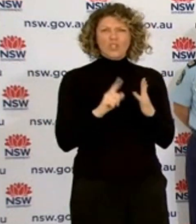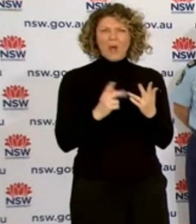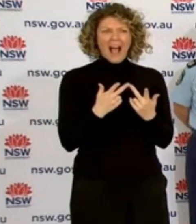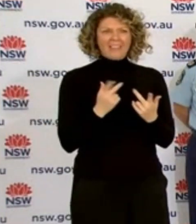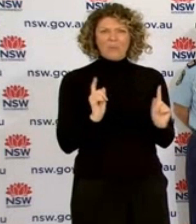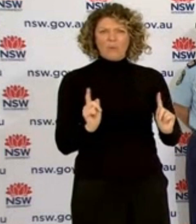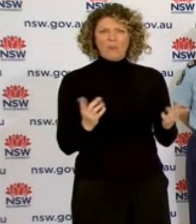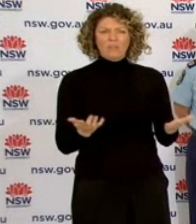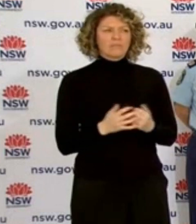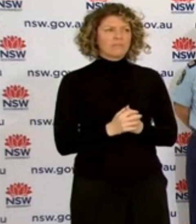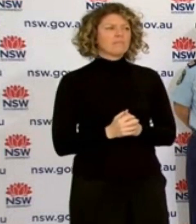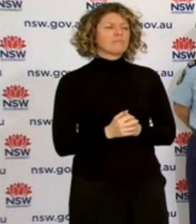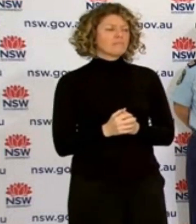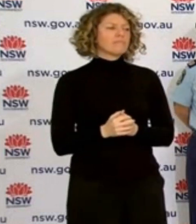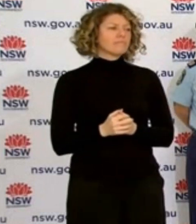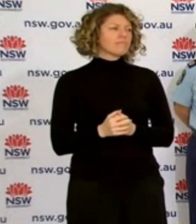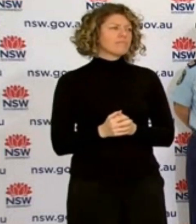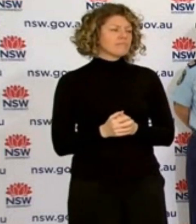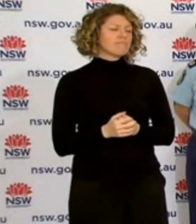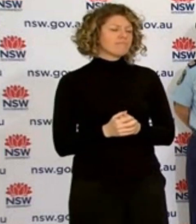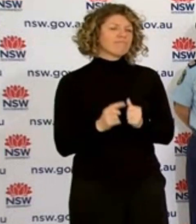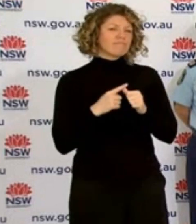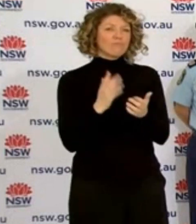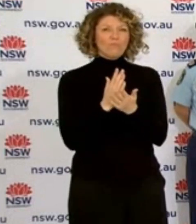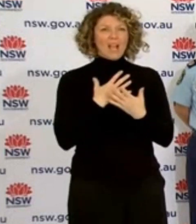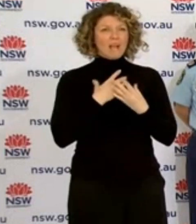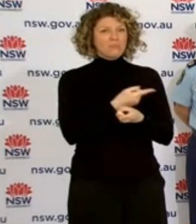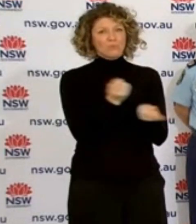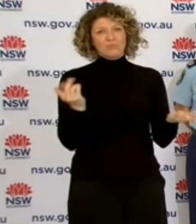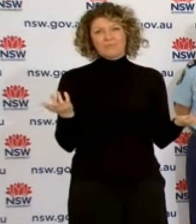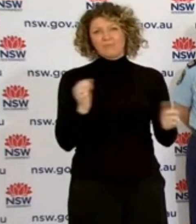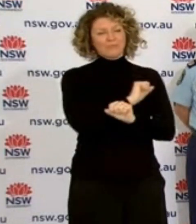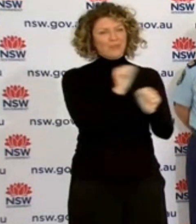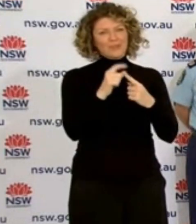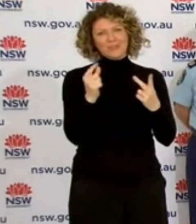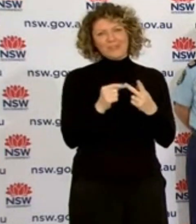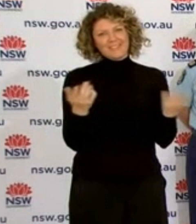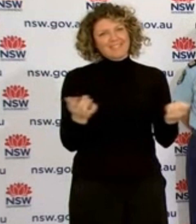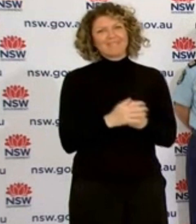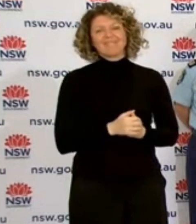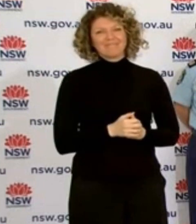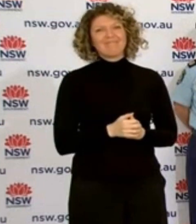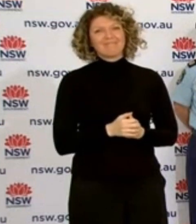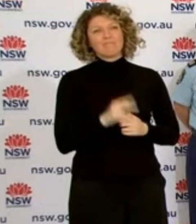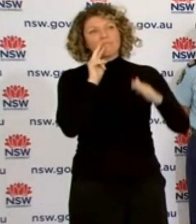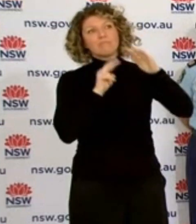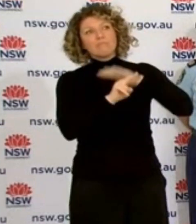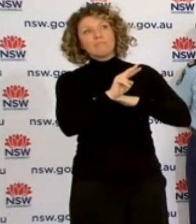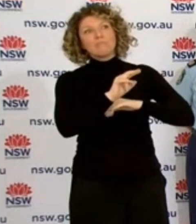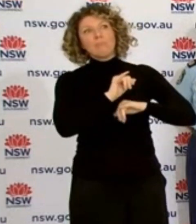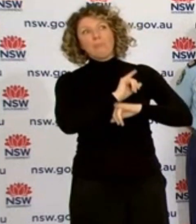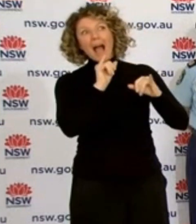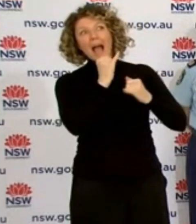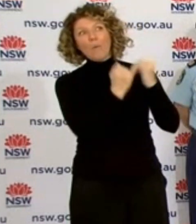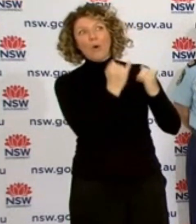that's a choice for the community. And what I'm saying is it's a very, very bad picture if we don't make that choice